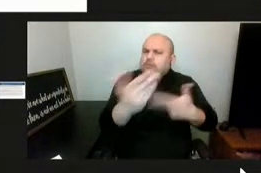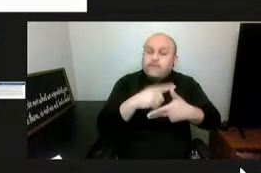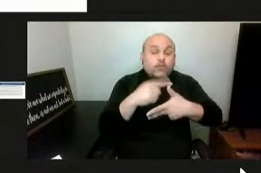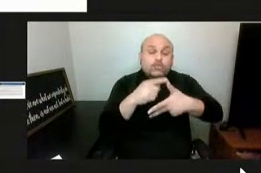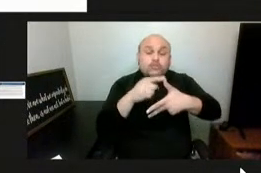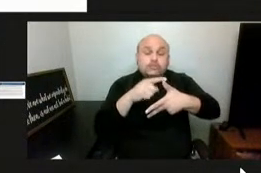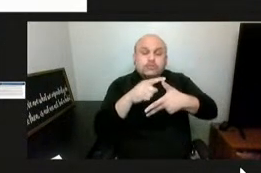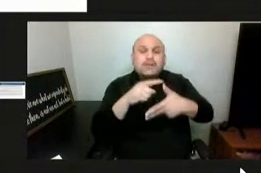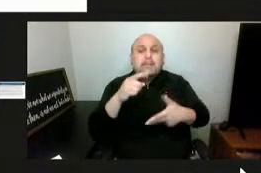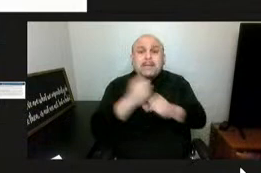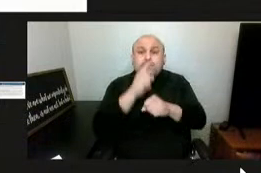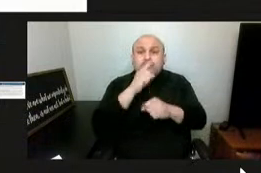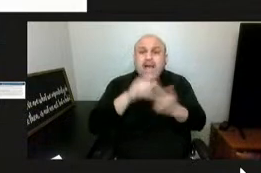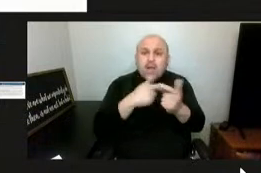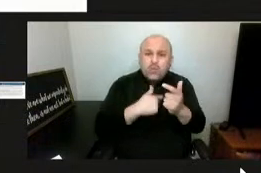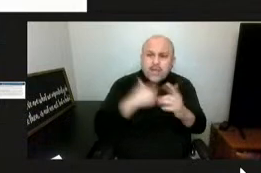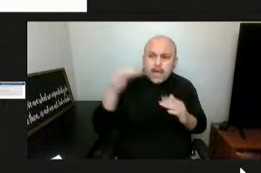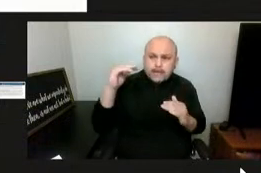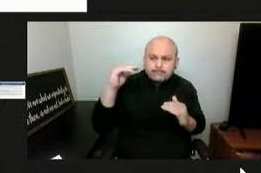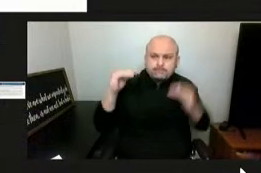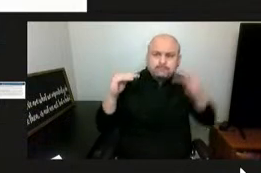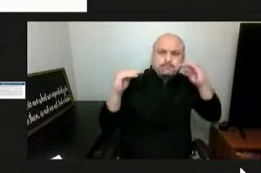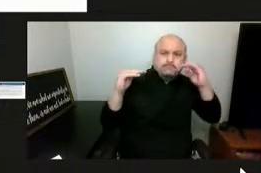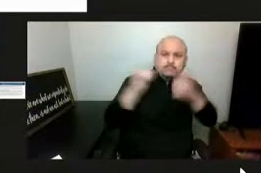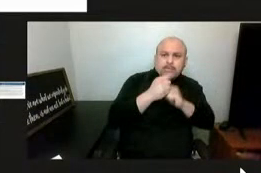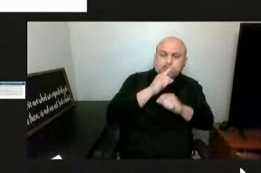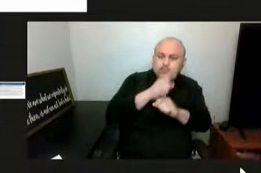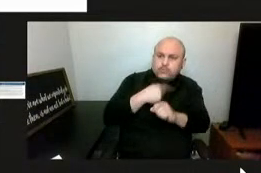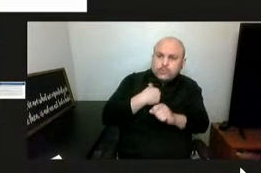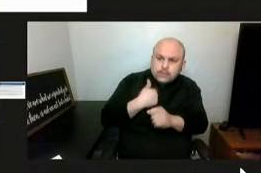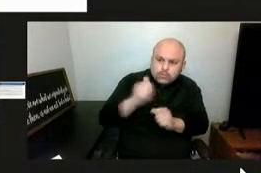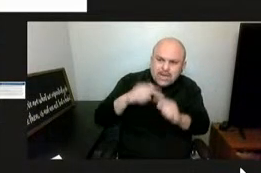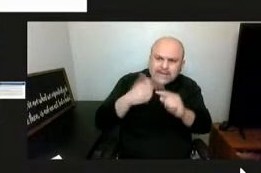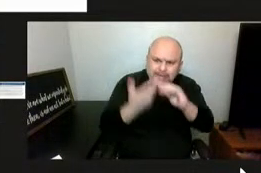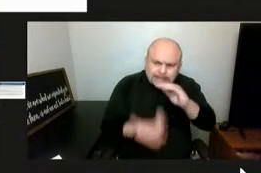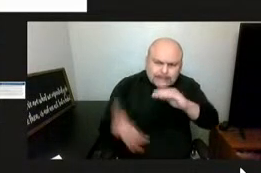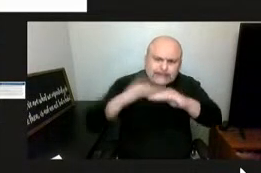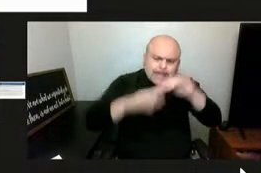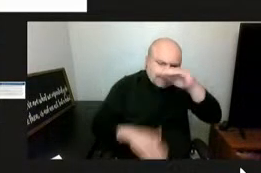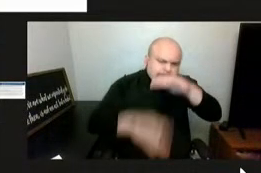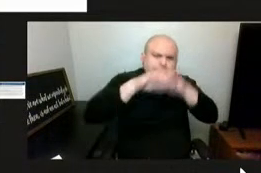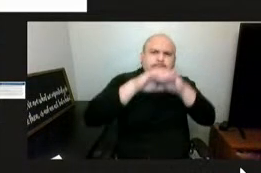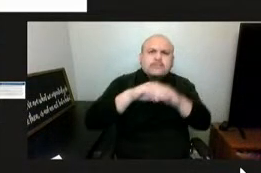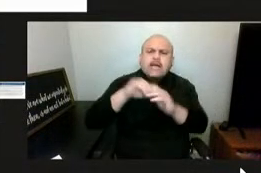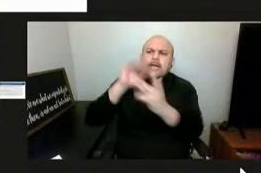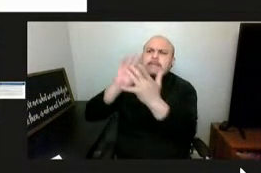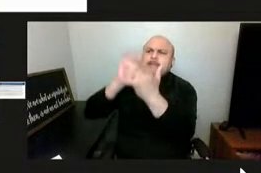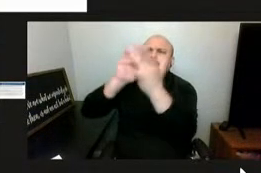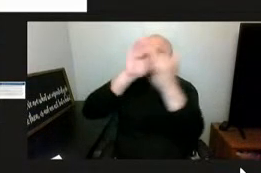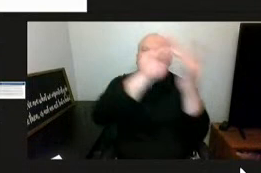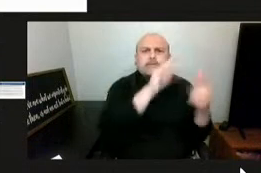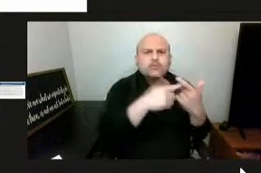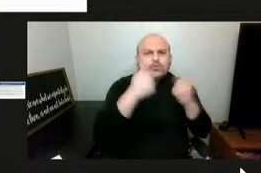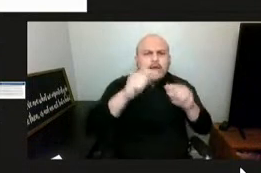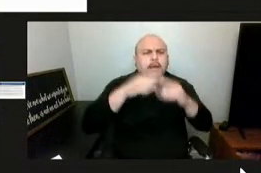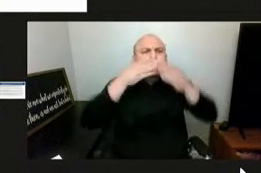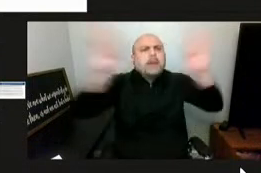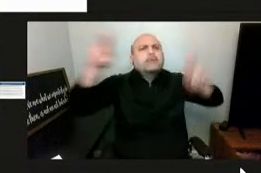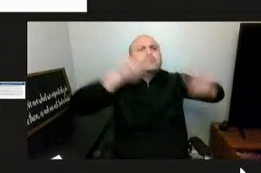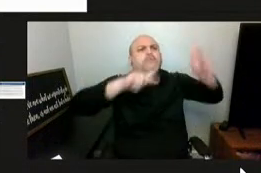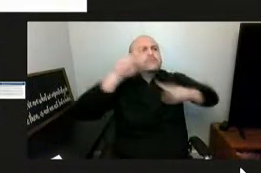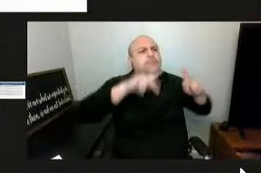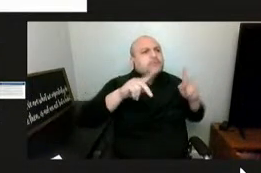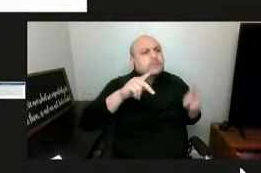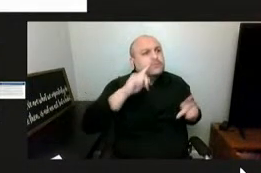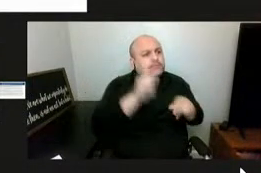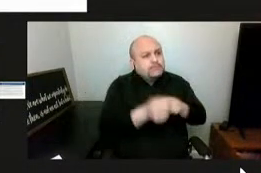to leverage the reach of the White House, we recommend the administration maximize its unique reach to draw public attention to the pandemic emergency